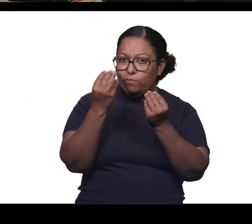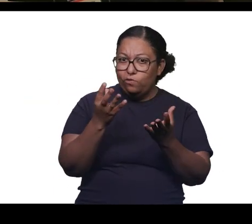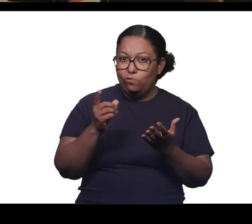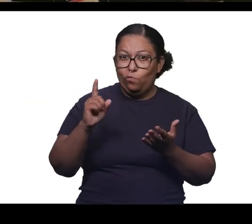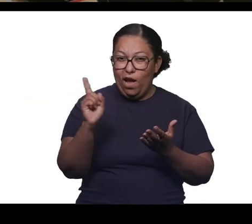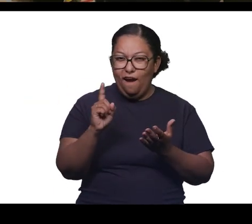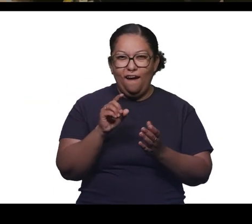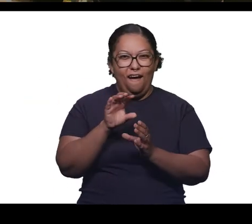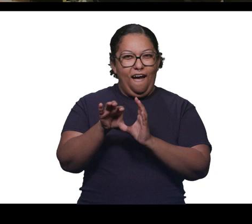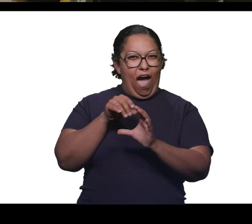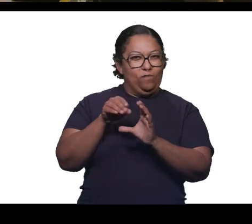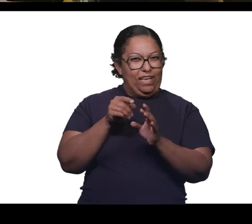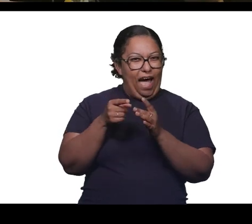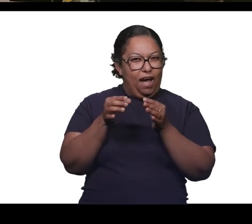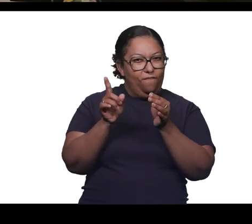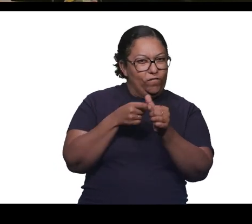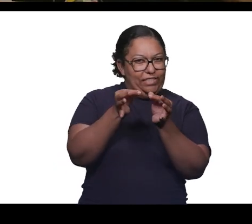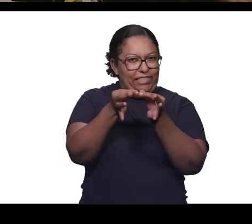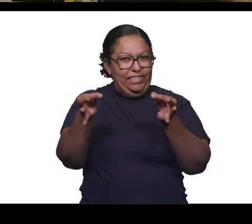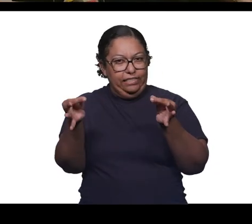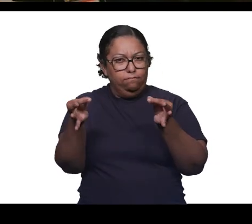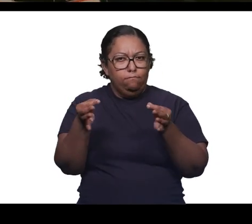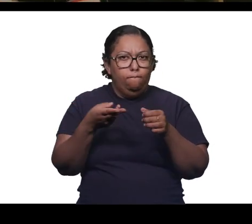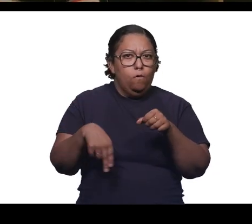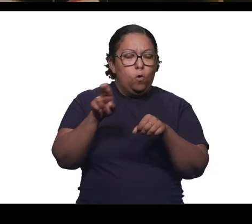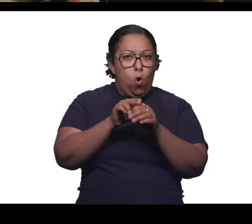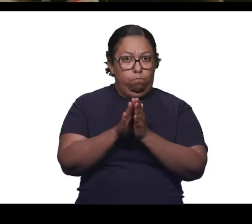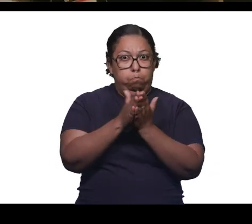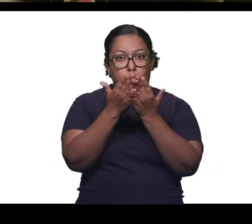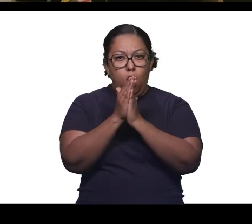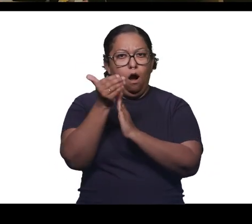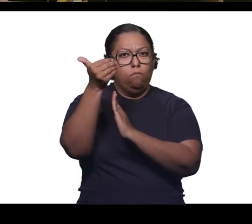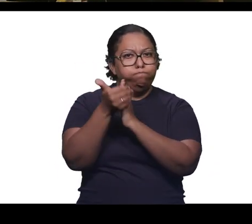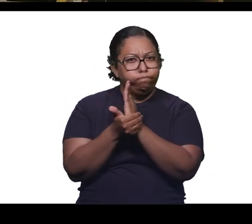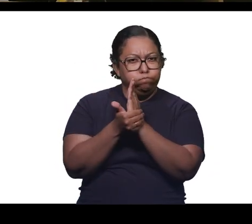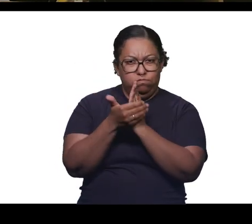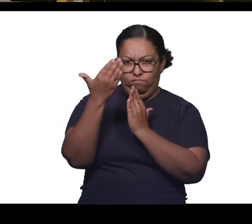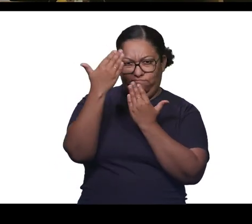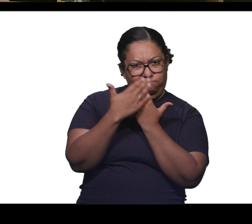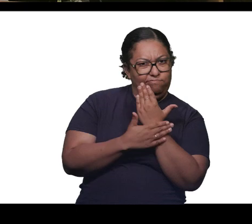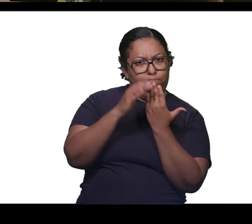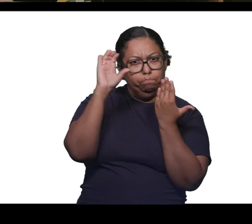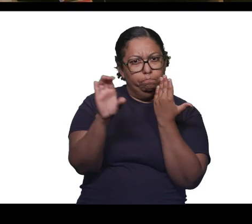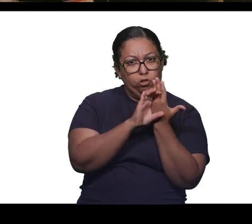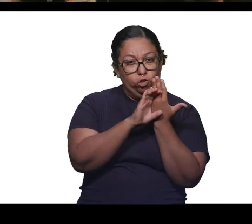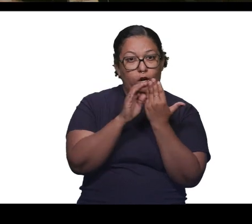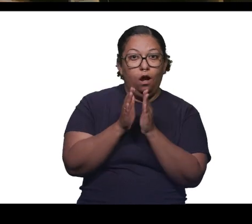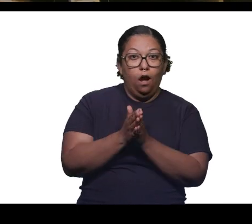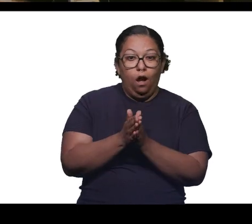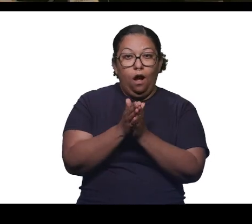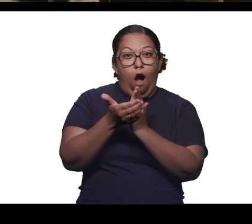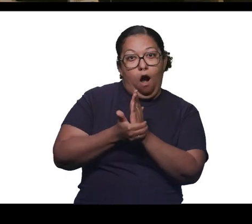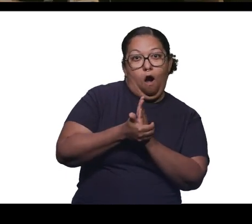Of course, we have it right on the jacket, right on the front of the book. We have it underneath the jacket, what's called the case cover.